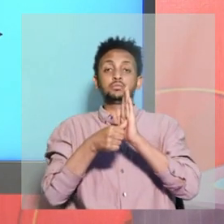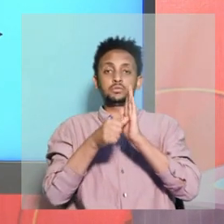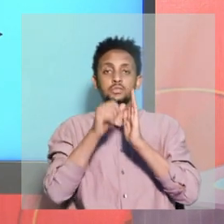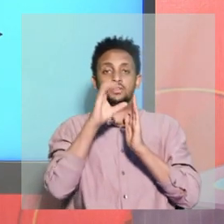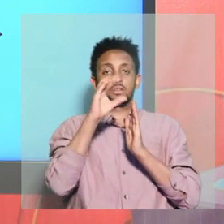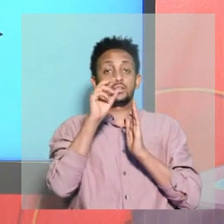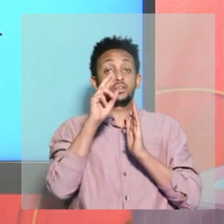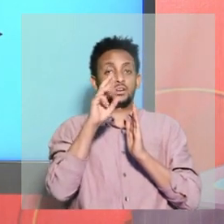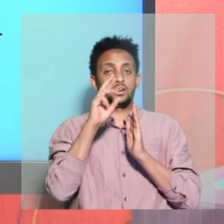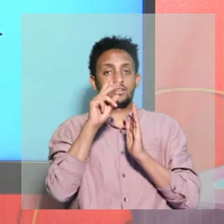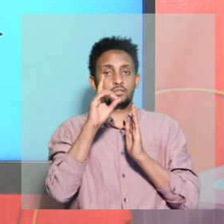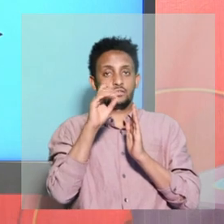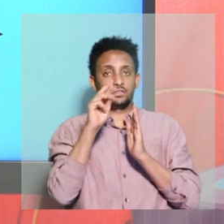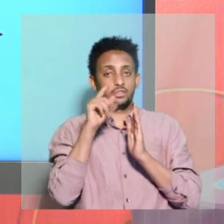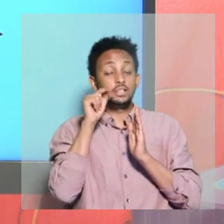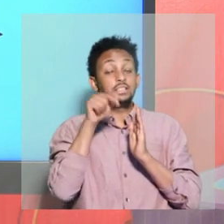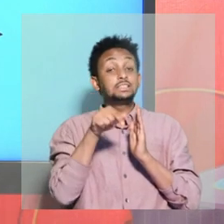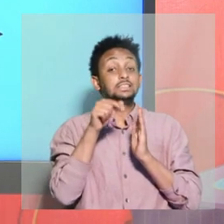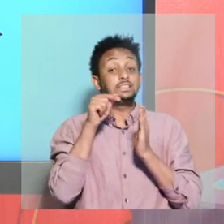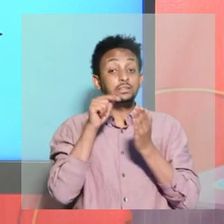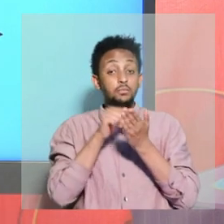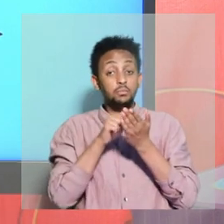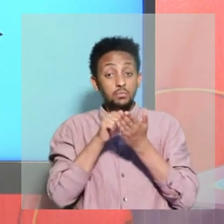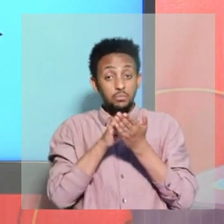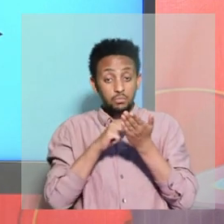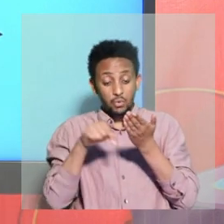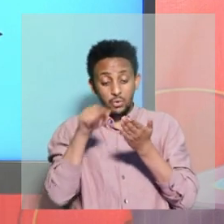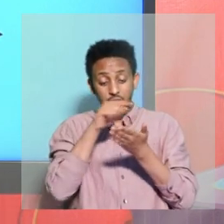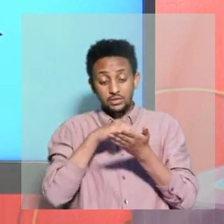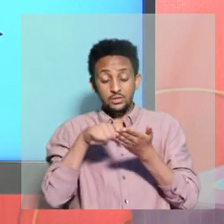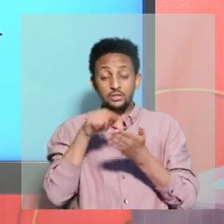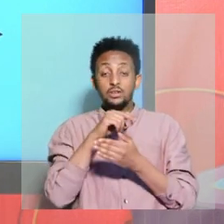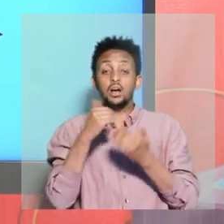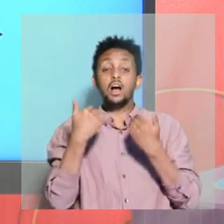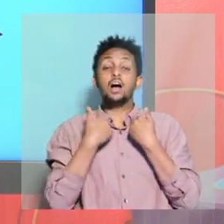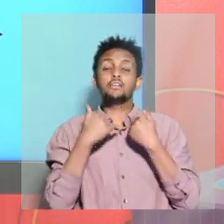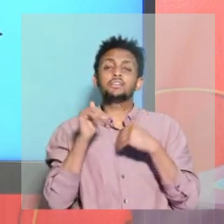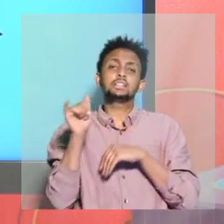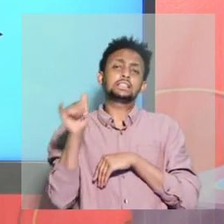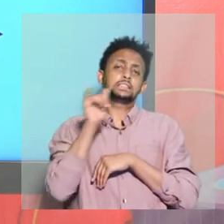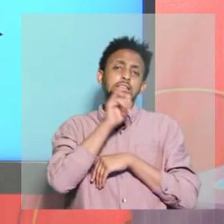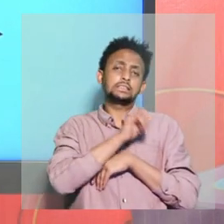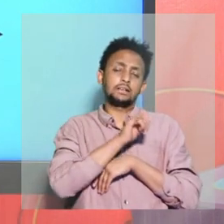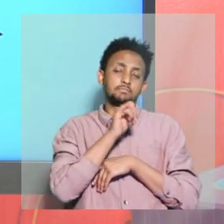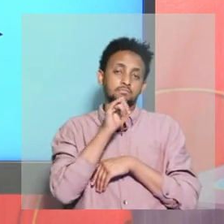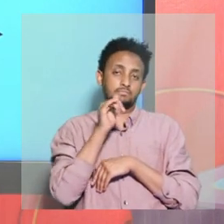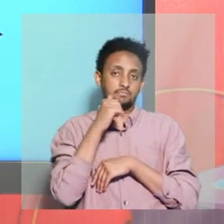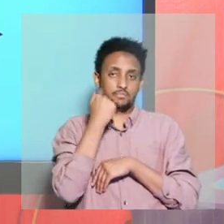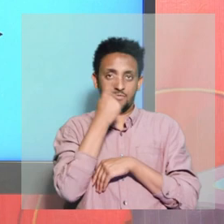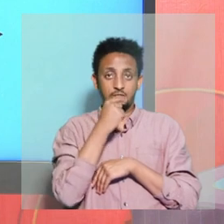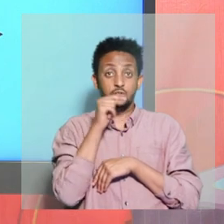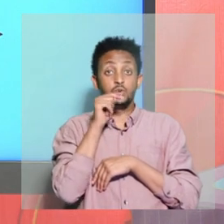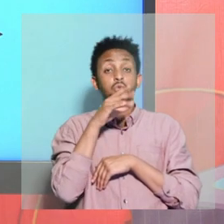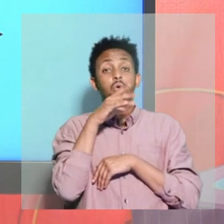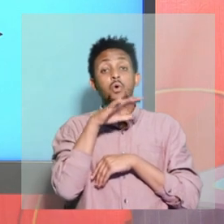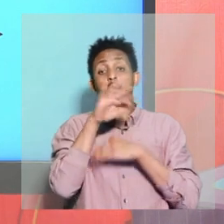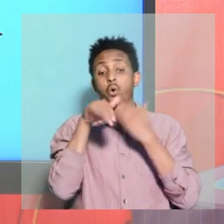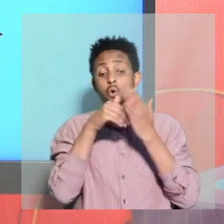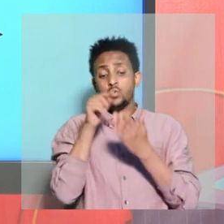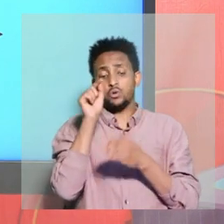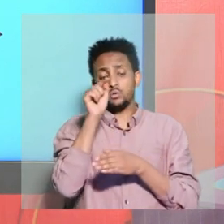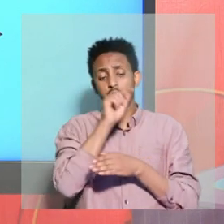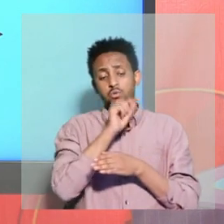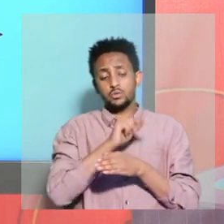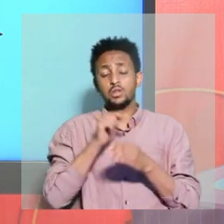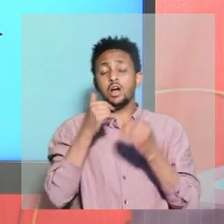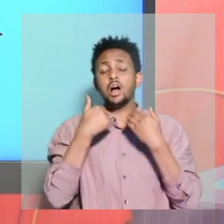trough. So these points are set of points of having the same phase, because all those points are found